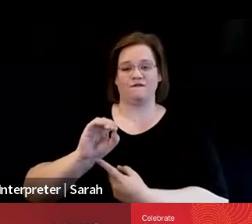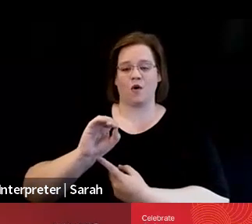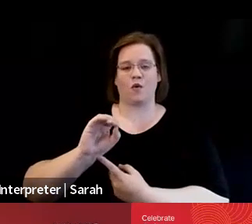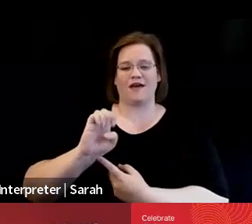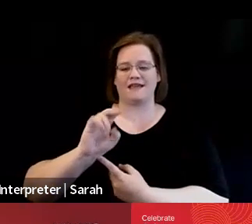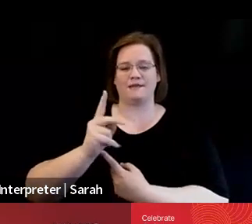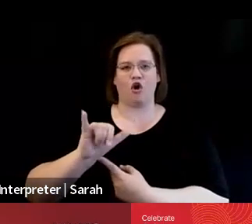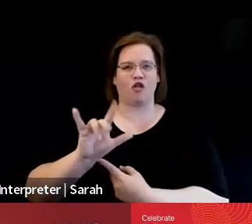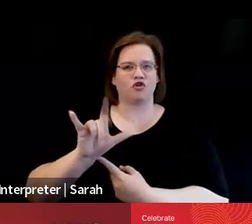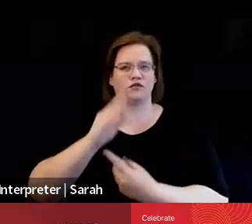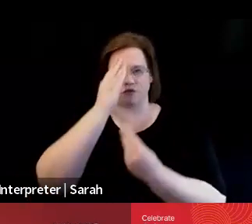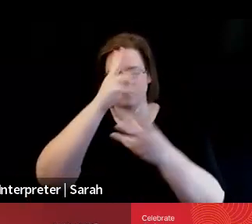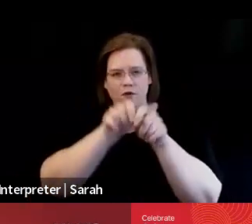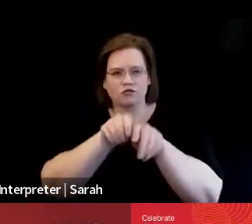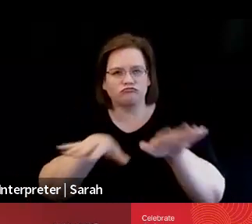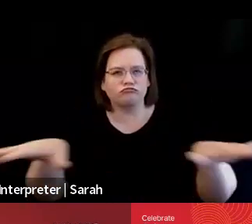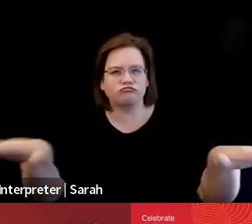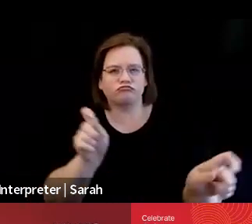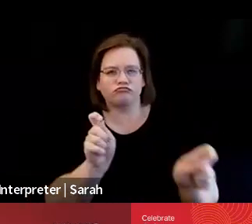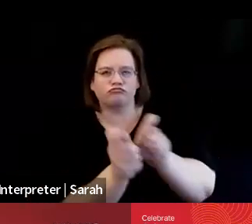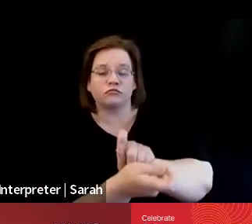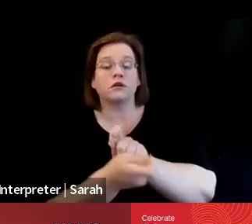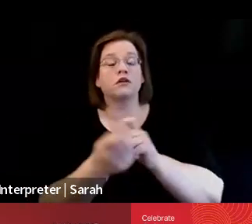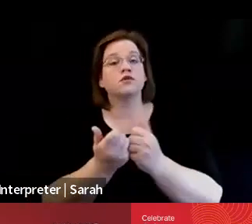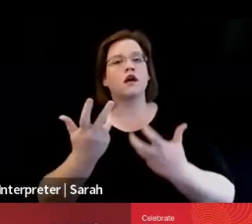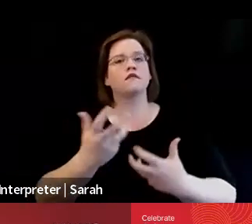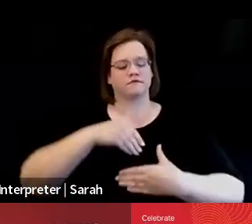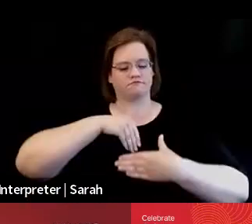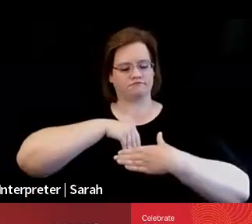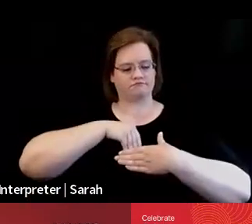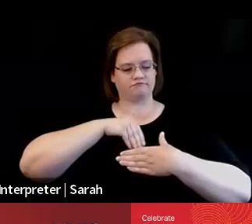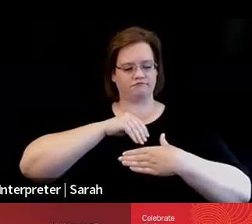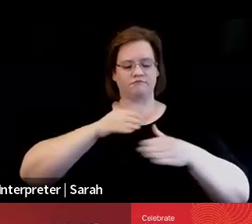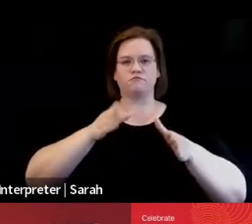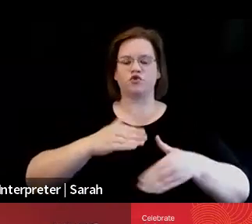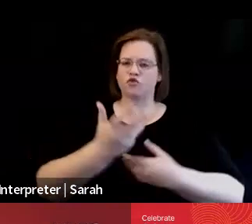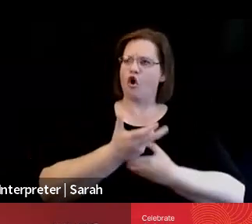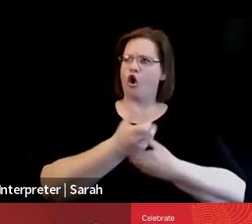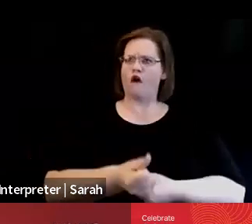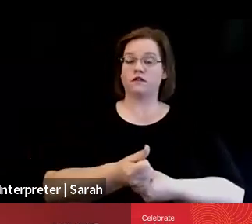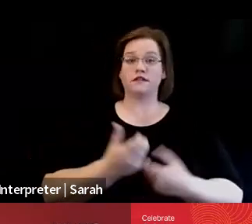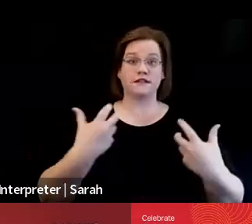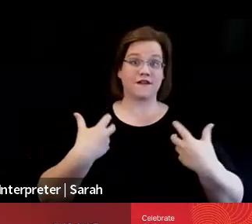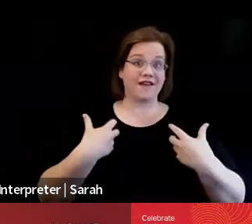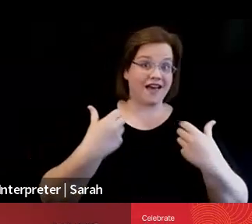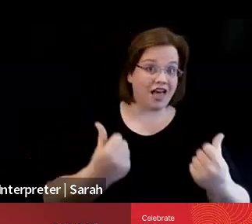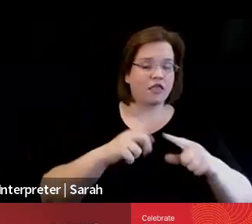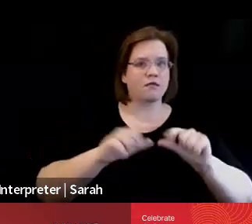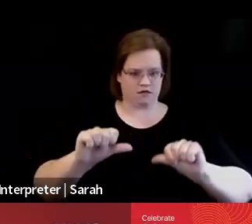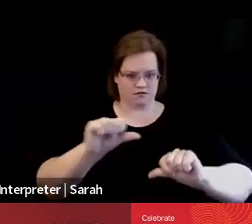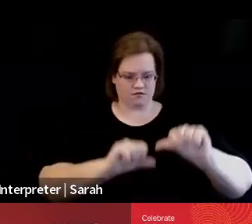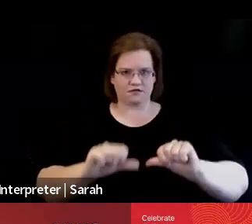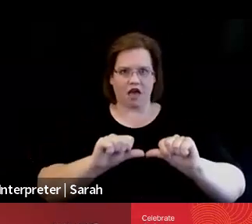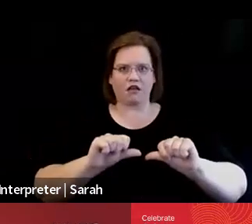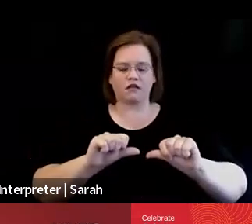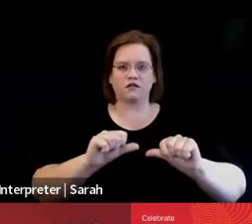a lot of confidence that people have a high degree of not just health, but scientific literacy, ability to